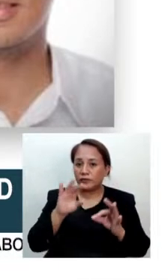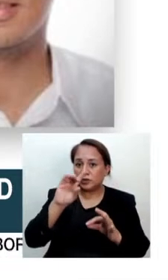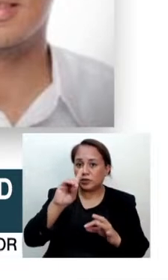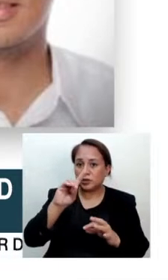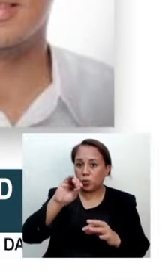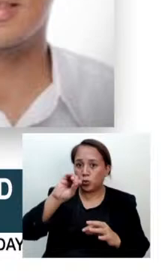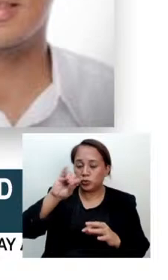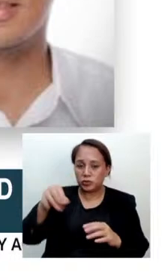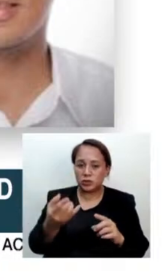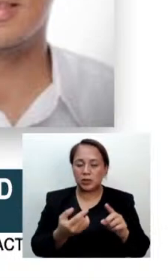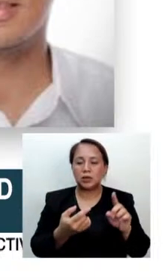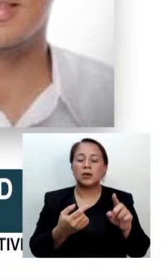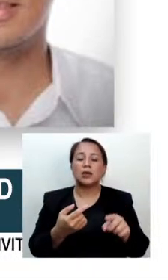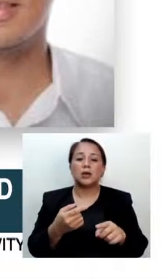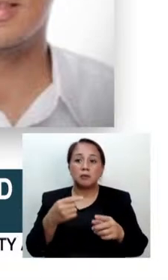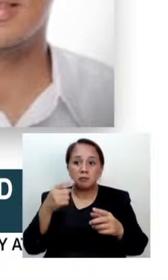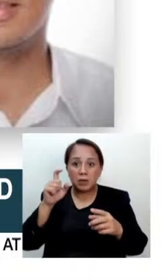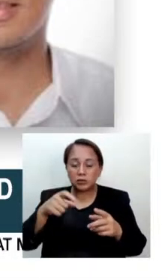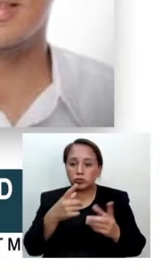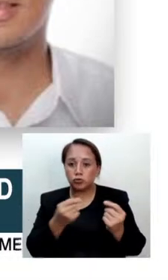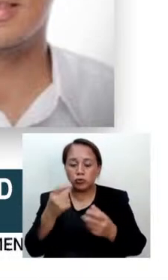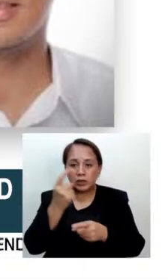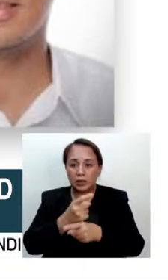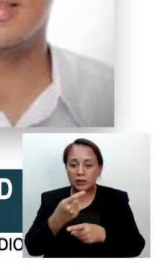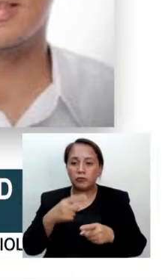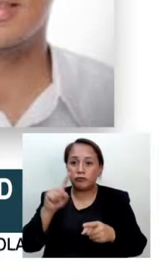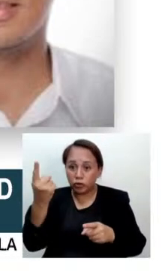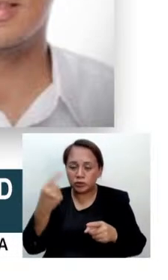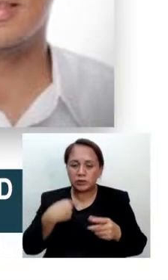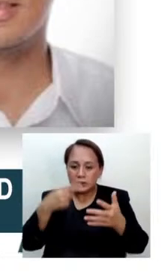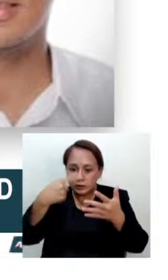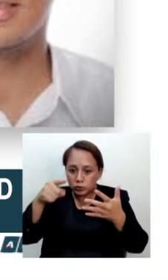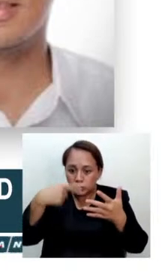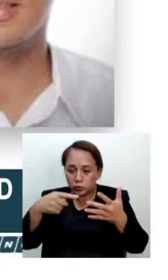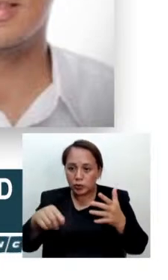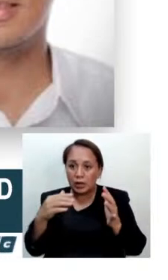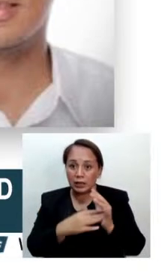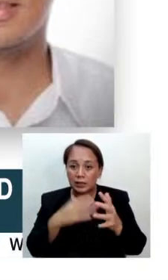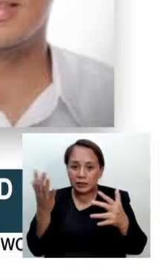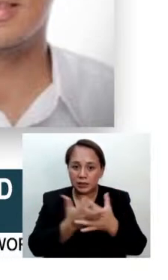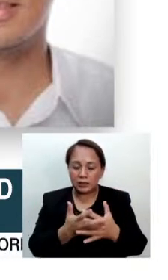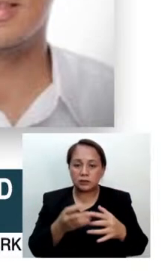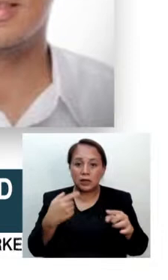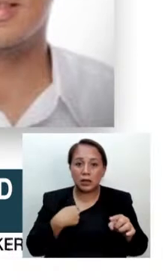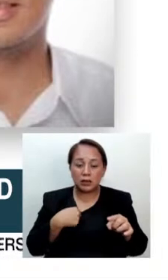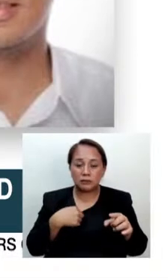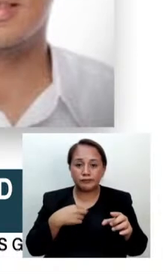to reinvestigate the case and hopefully to withdraw the charges